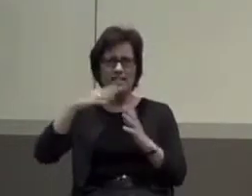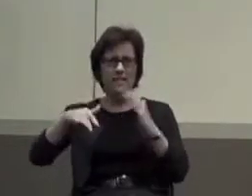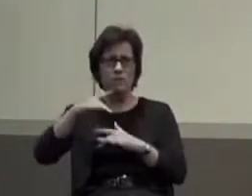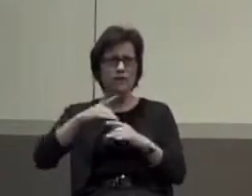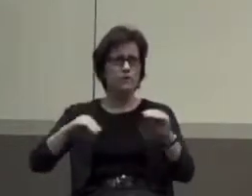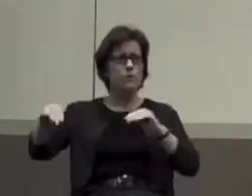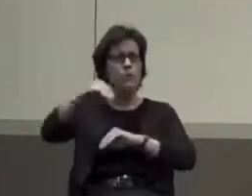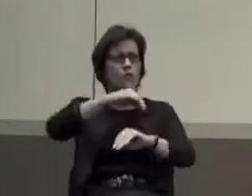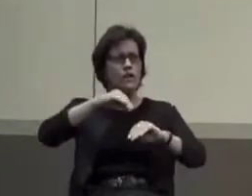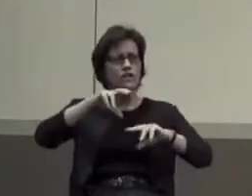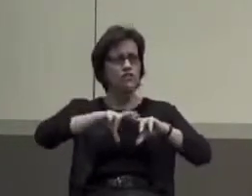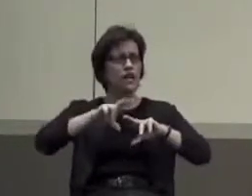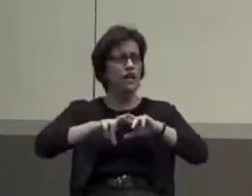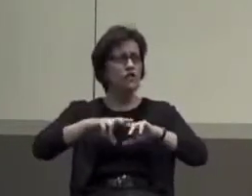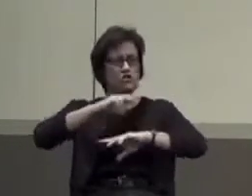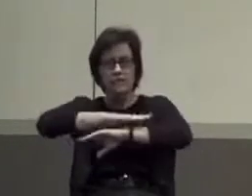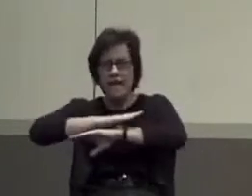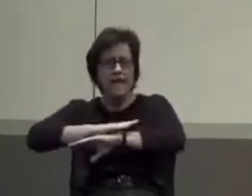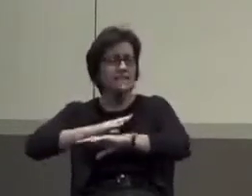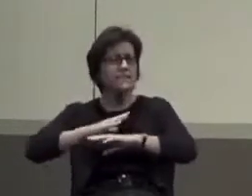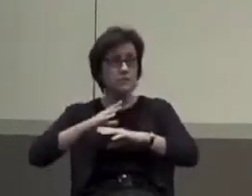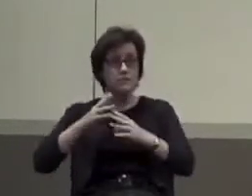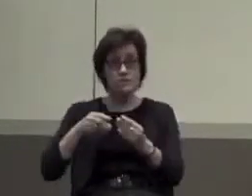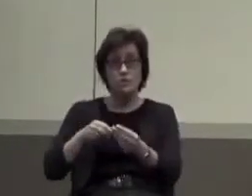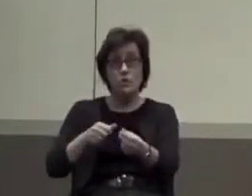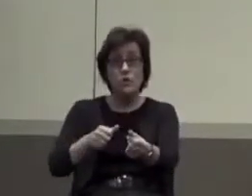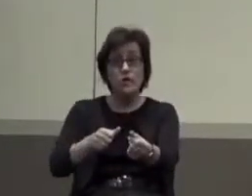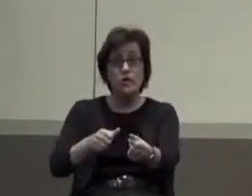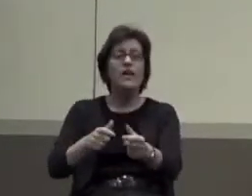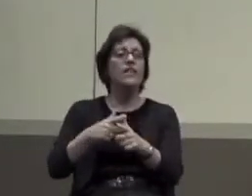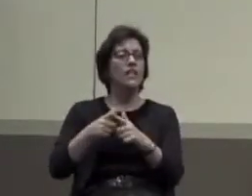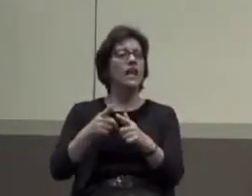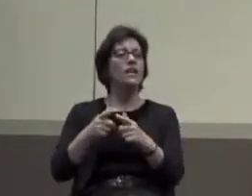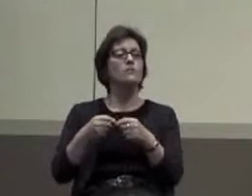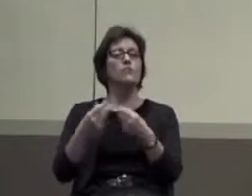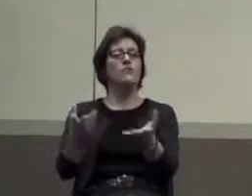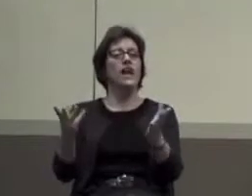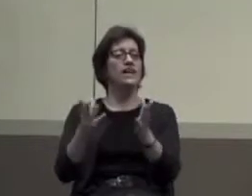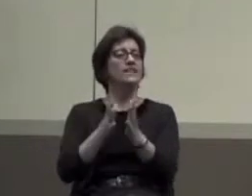chairs around, and it goes really smoothly, then maybe I'll provide an incentive.